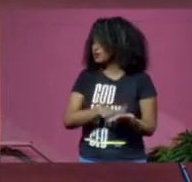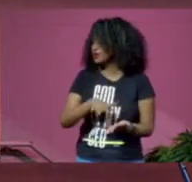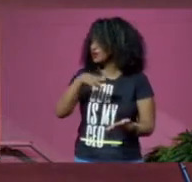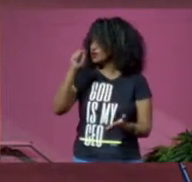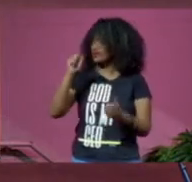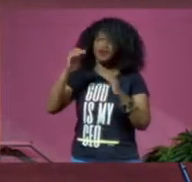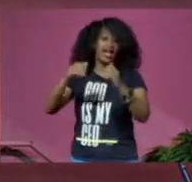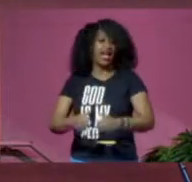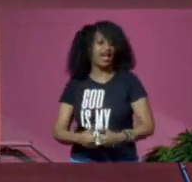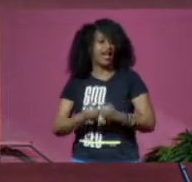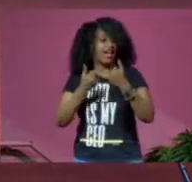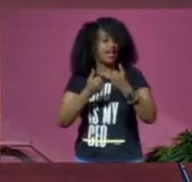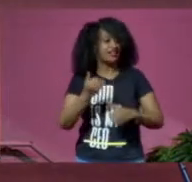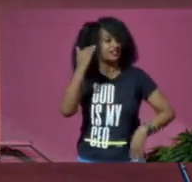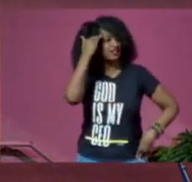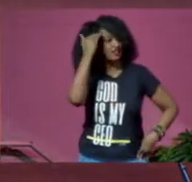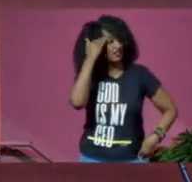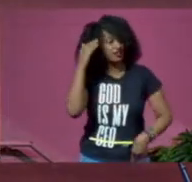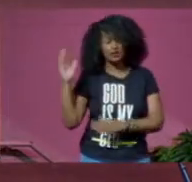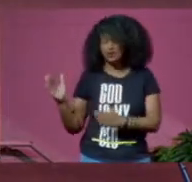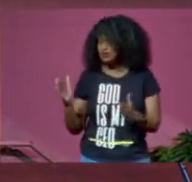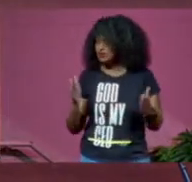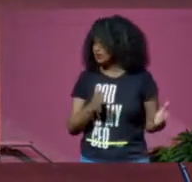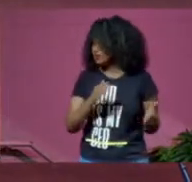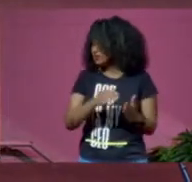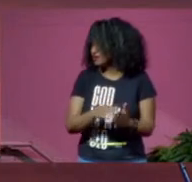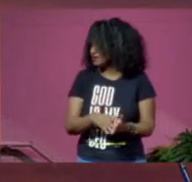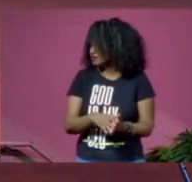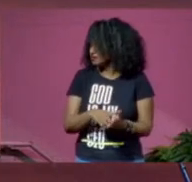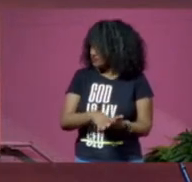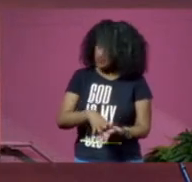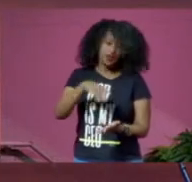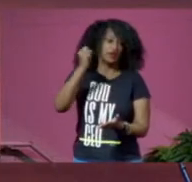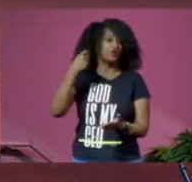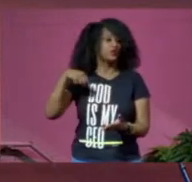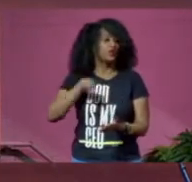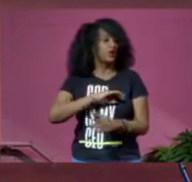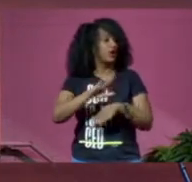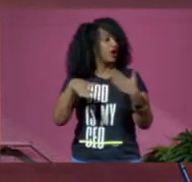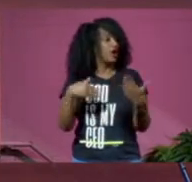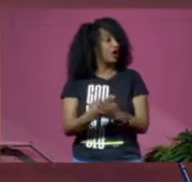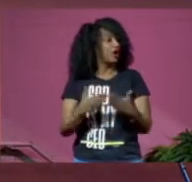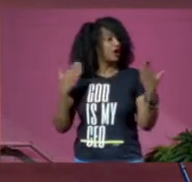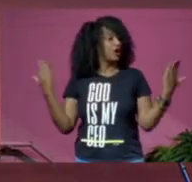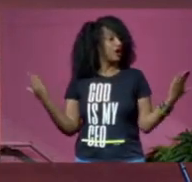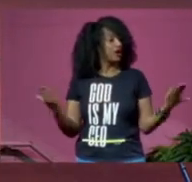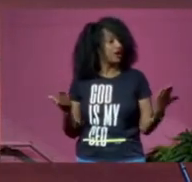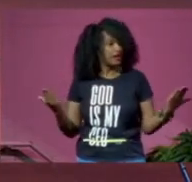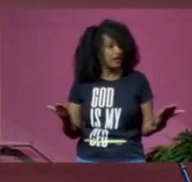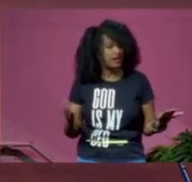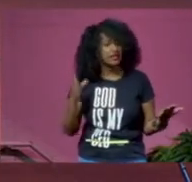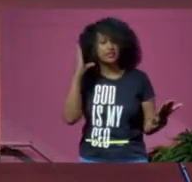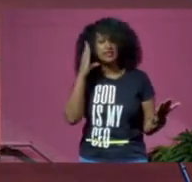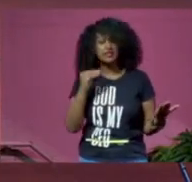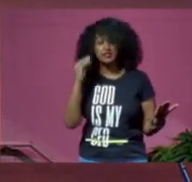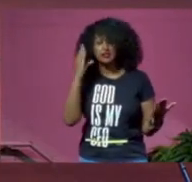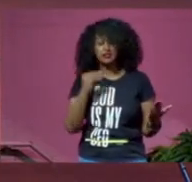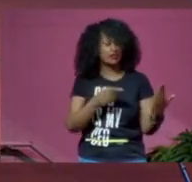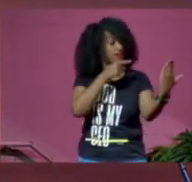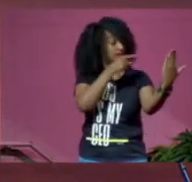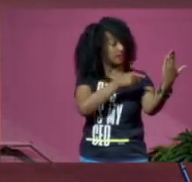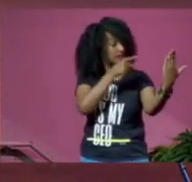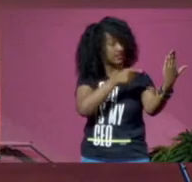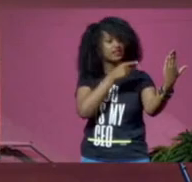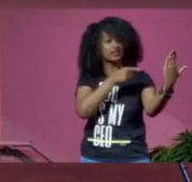how to know, in the process of learning, we are all there. And because everyone is there, because everyone is trying